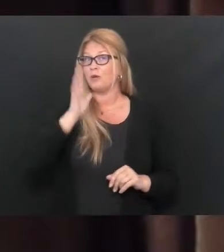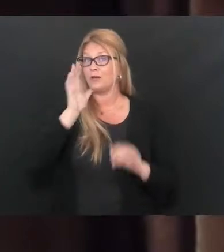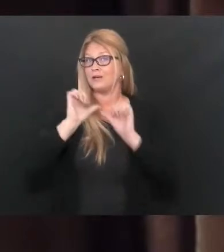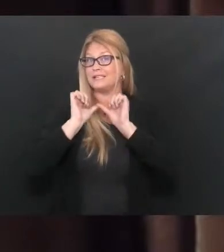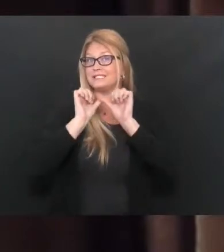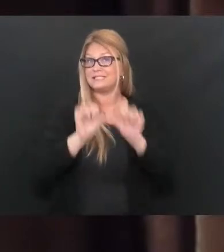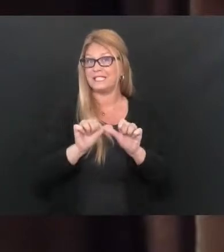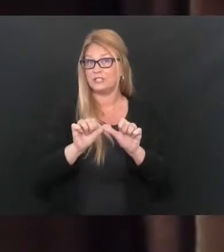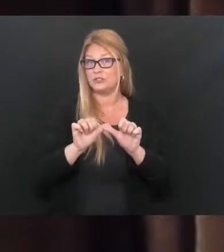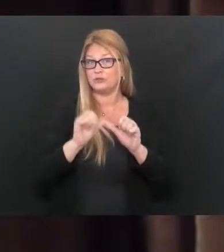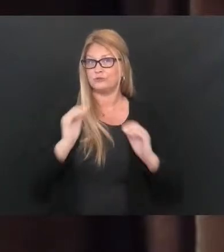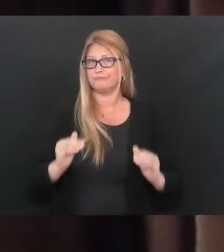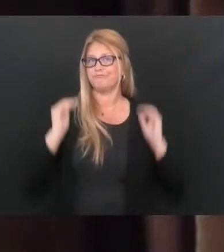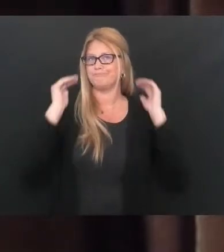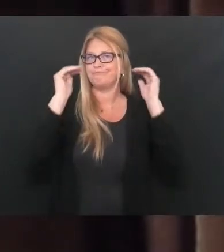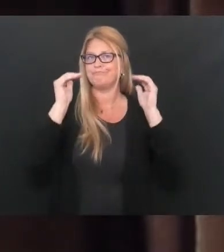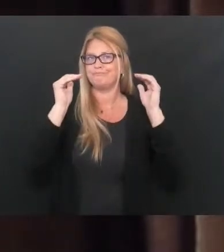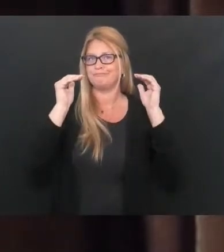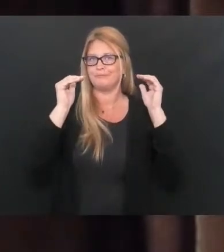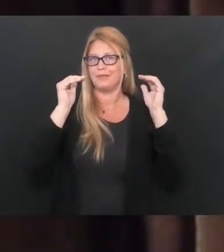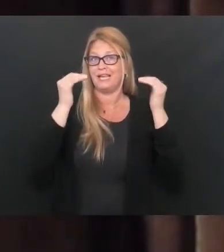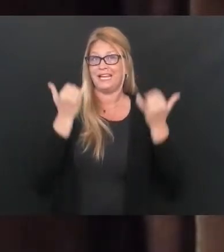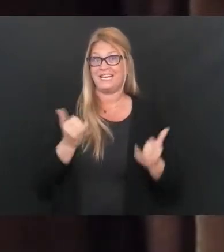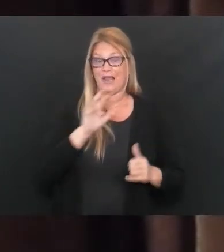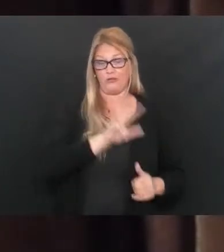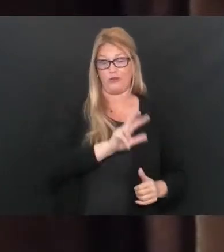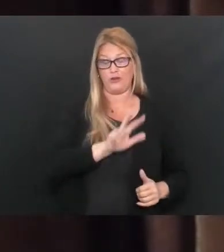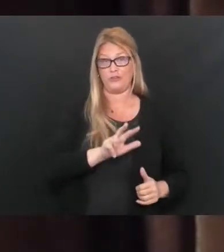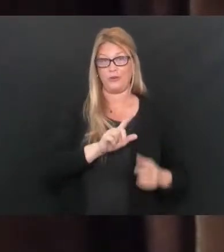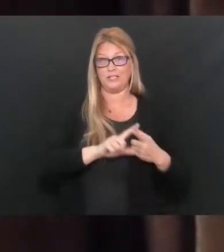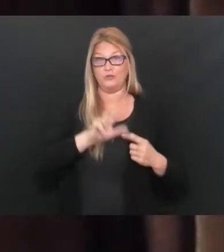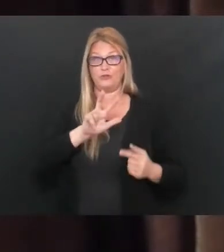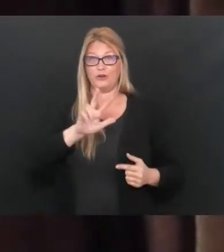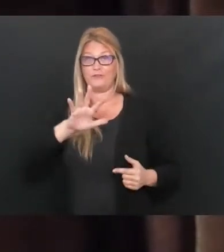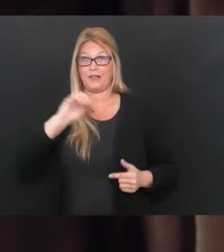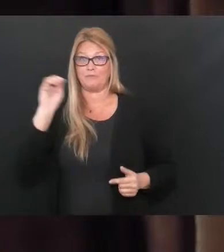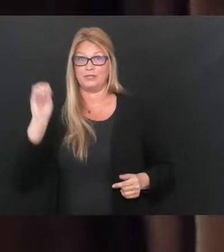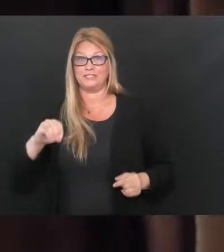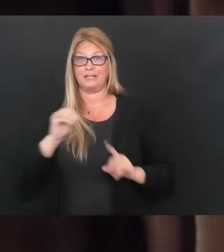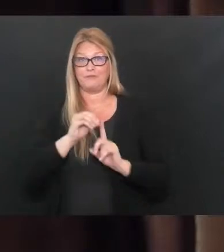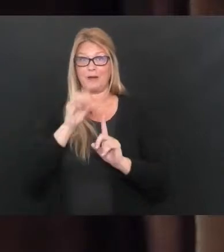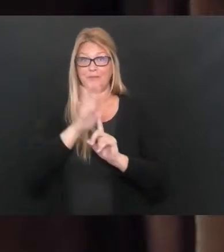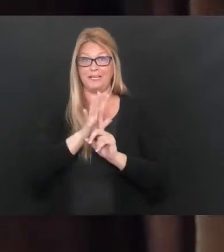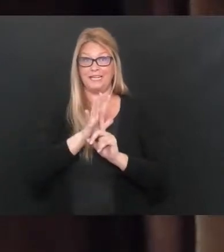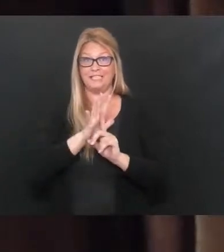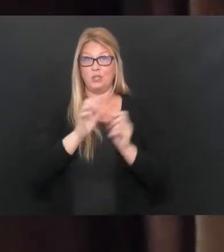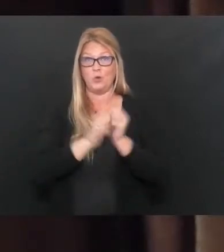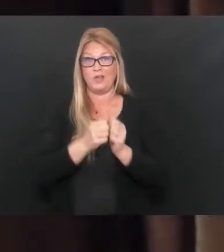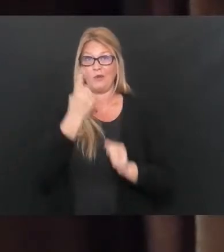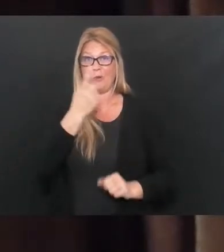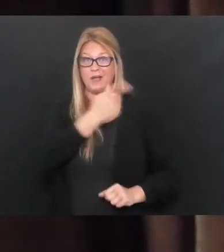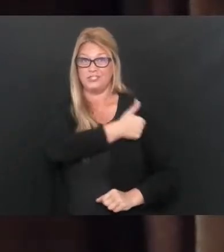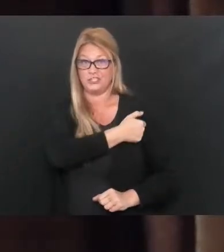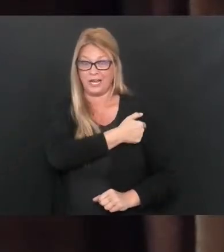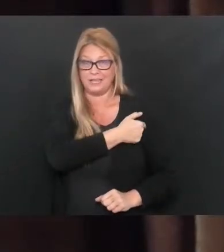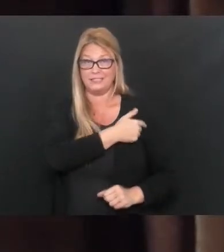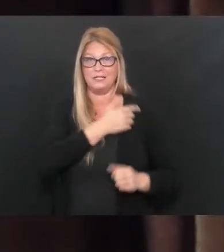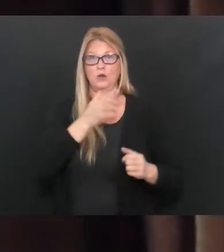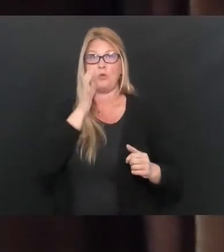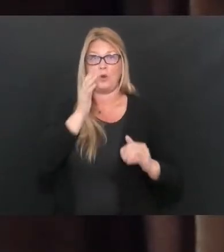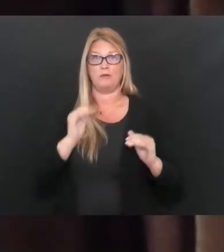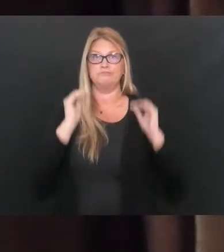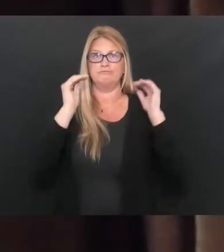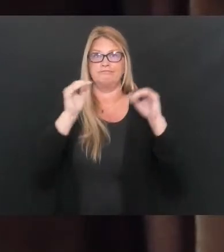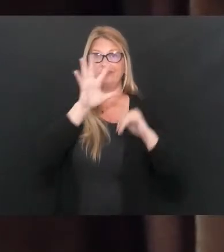as the governor said, and go from now 33 to 35% of our population with one shot in the arm to 50%